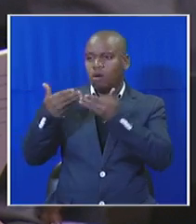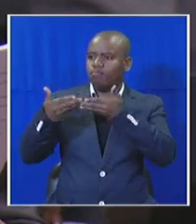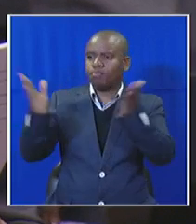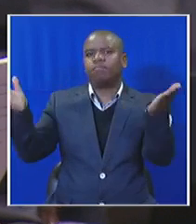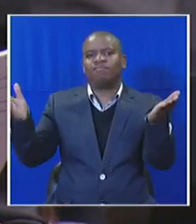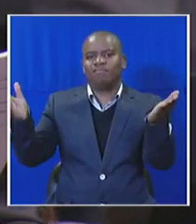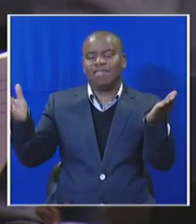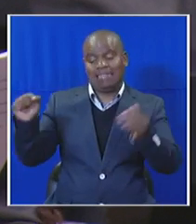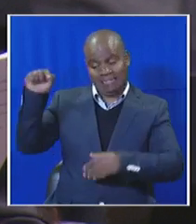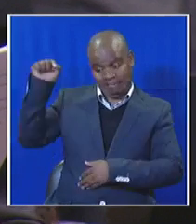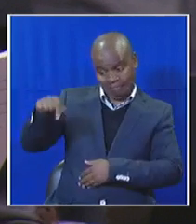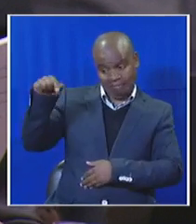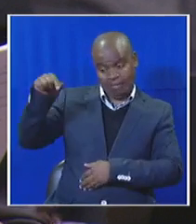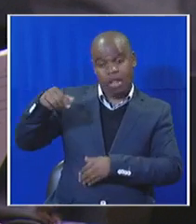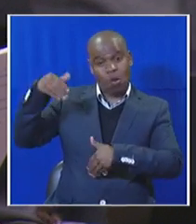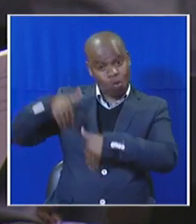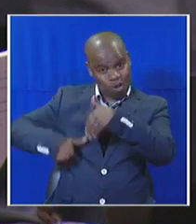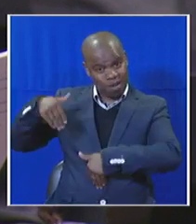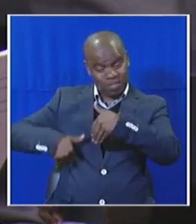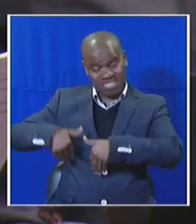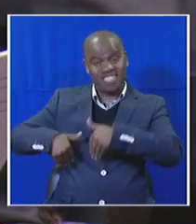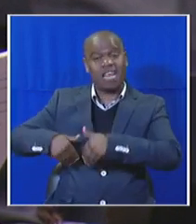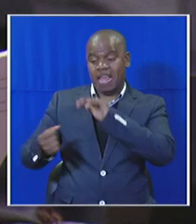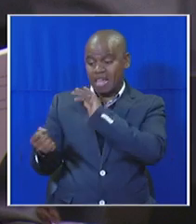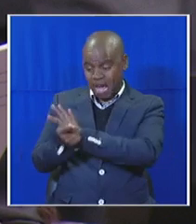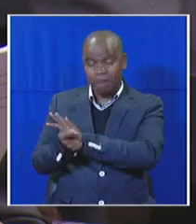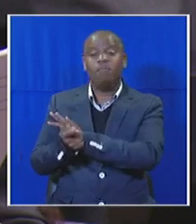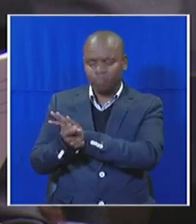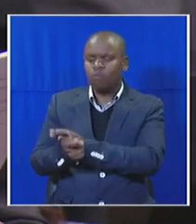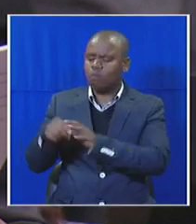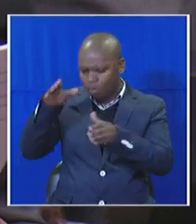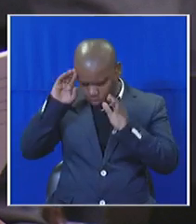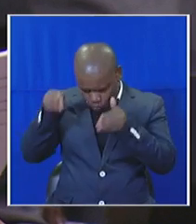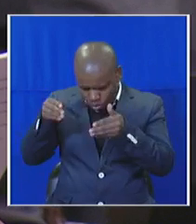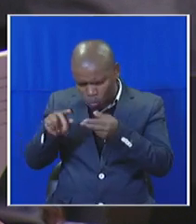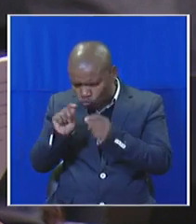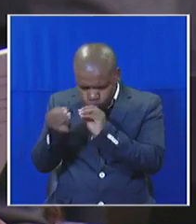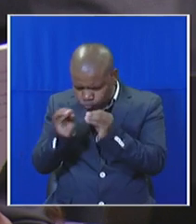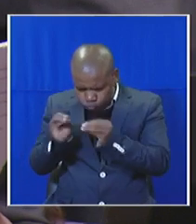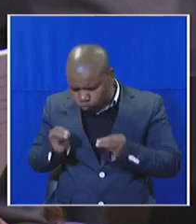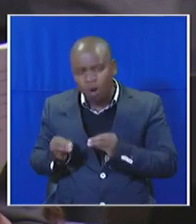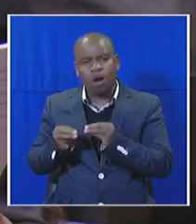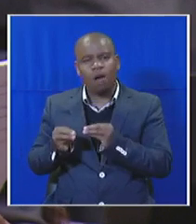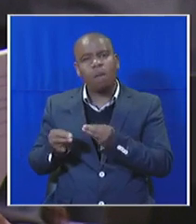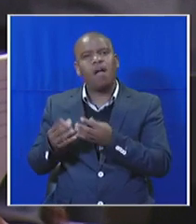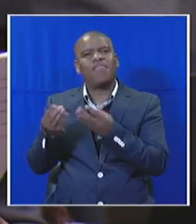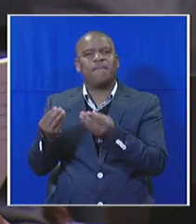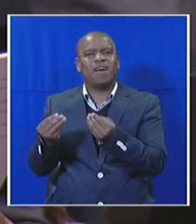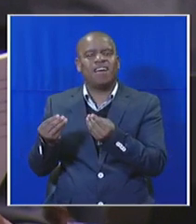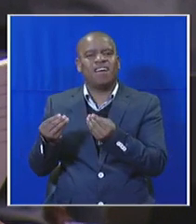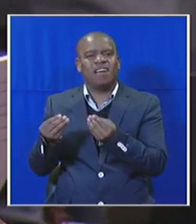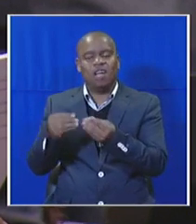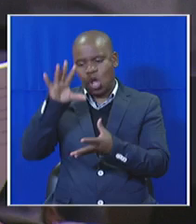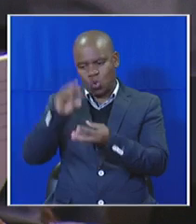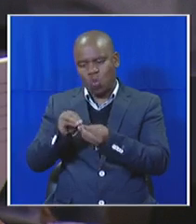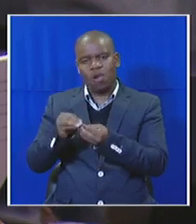when corruption takes place. They change the figures at that stage because of their affiliation. What steps have